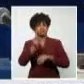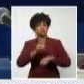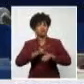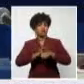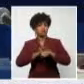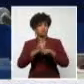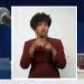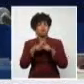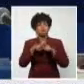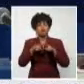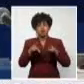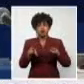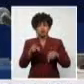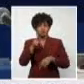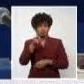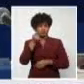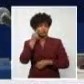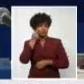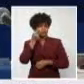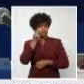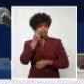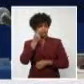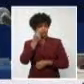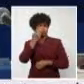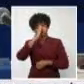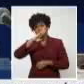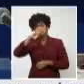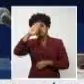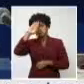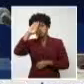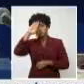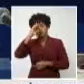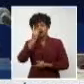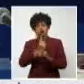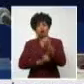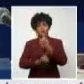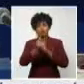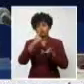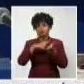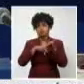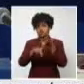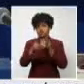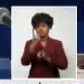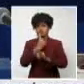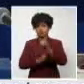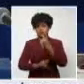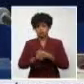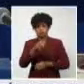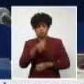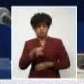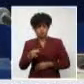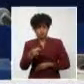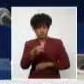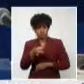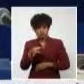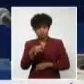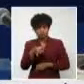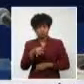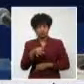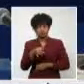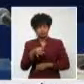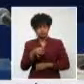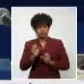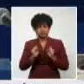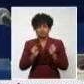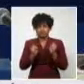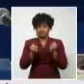There are more discharges than confirmed cases, but as you can see in our country, and especially in certain provinces